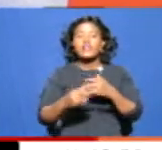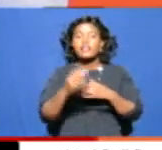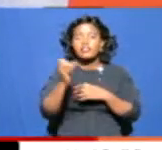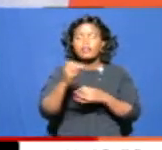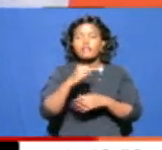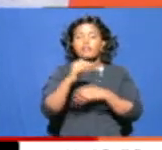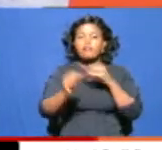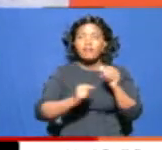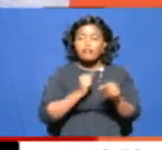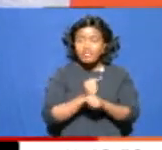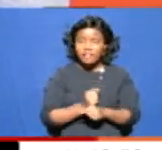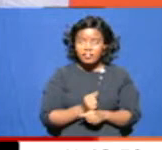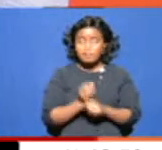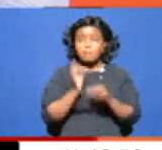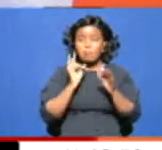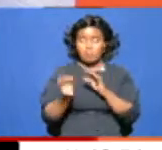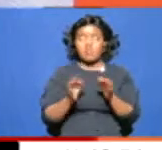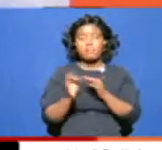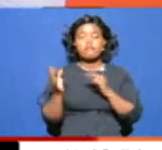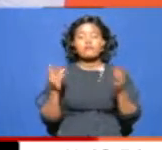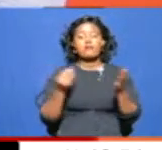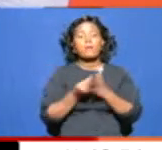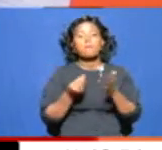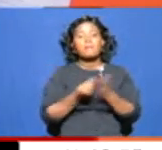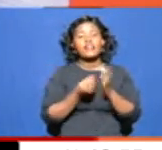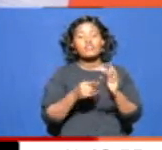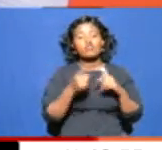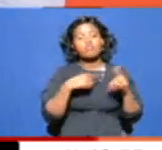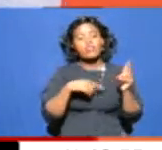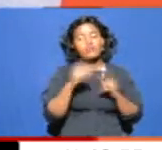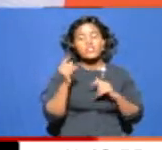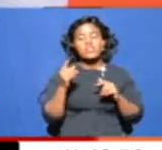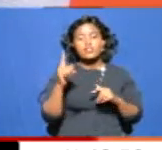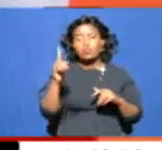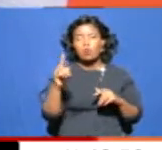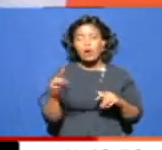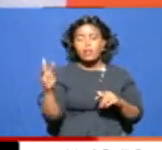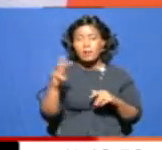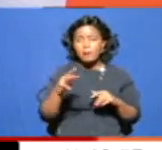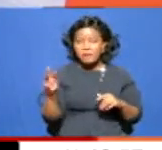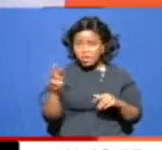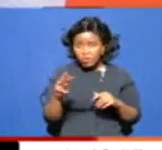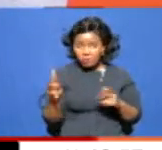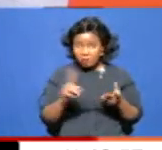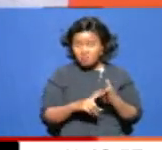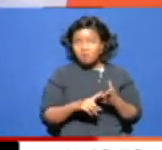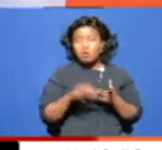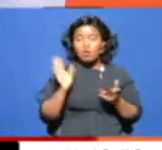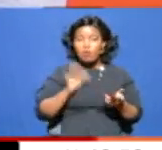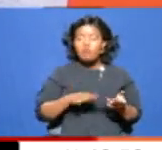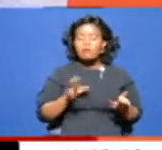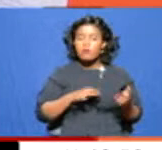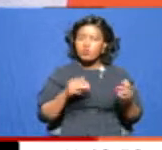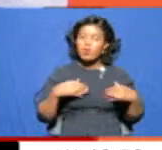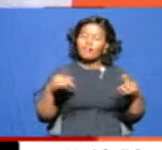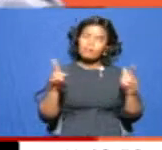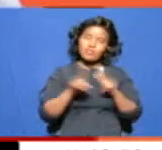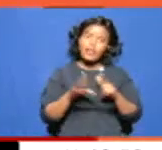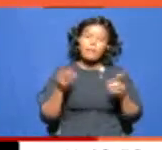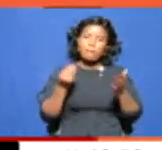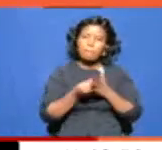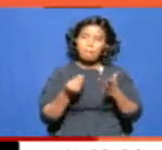the prize money for the winning male team is 1 million shillings, the women will get the same amount as winners. Mm-hmm.